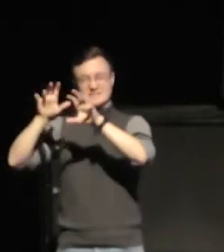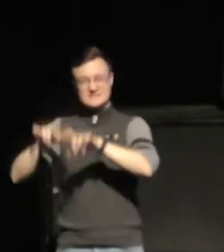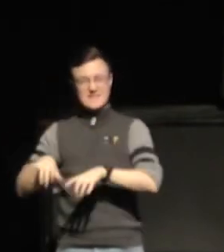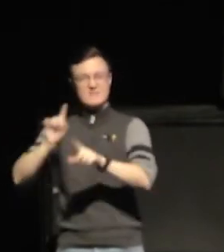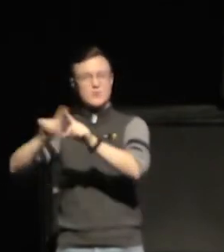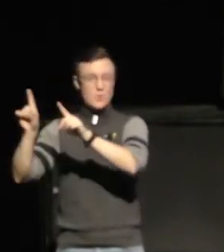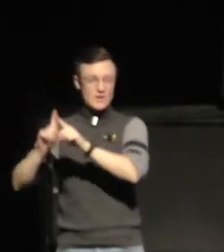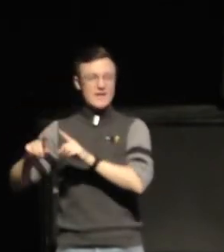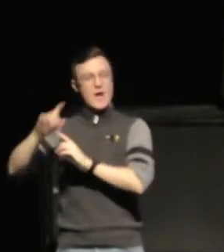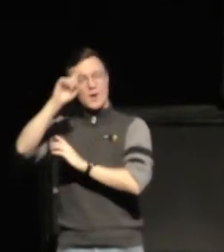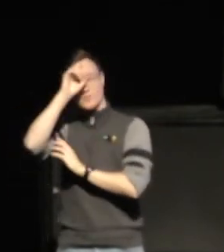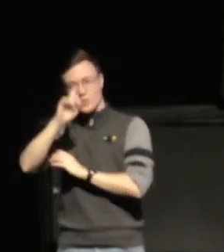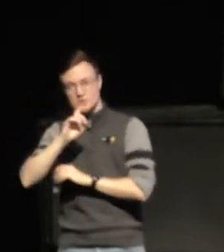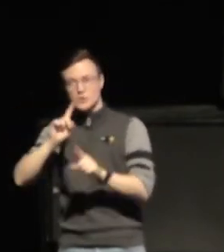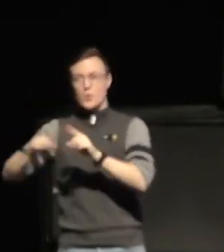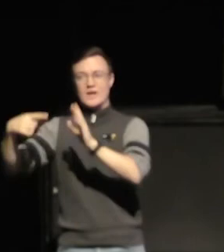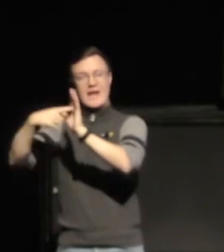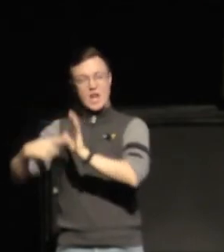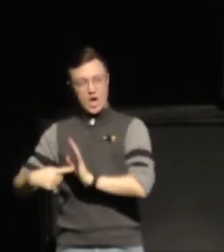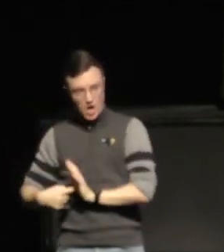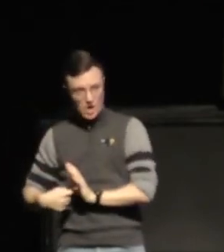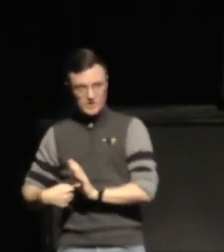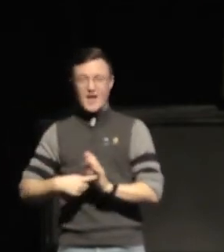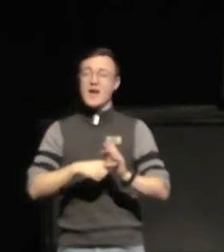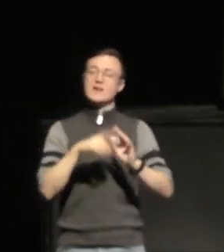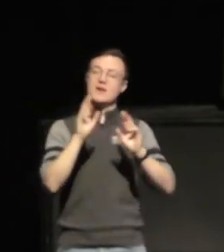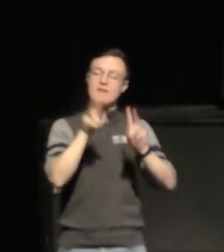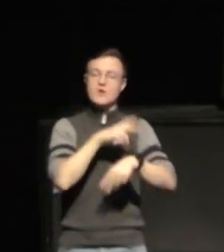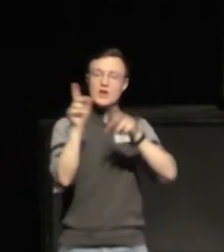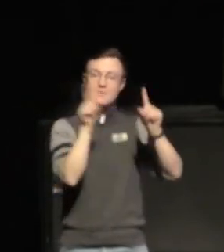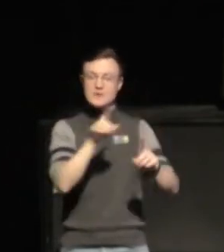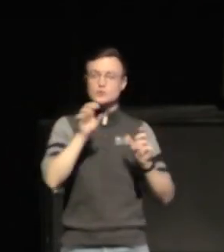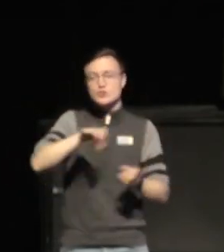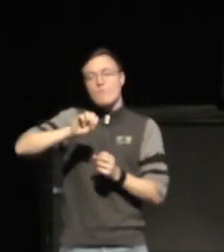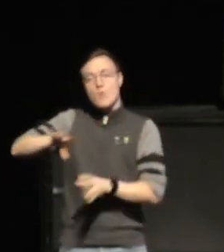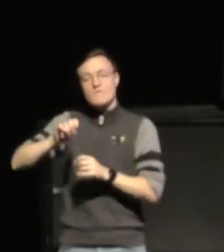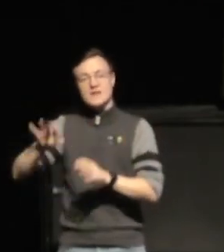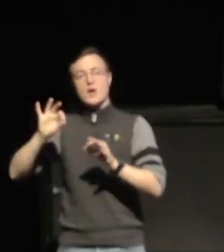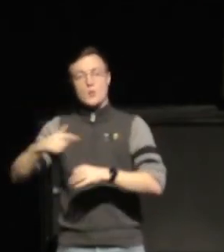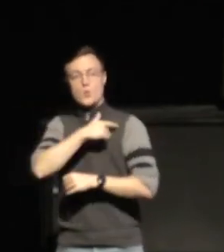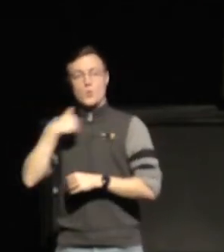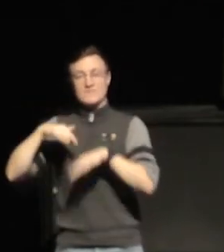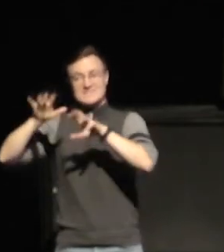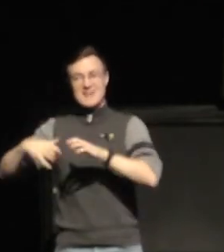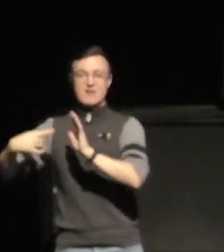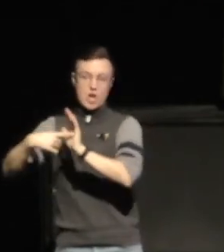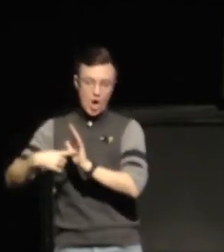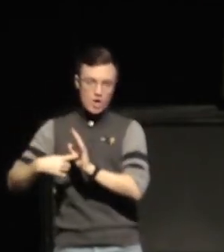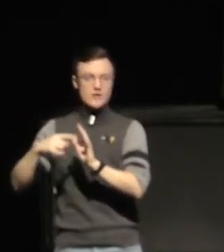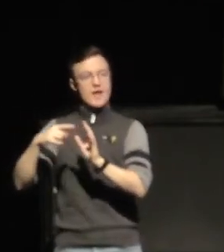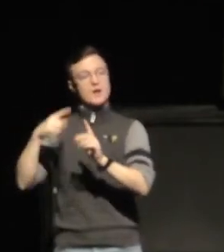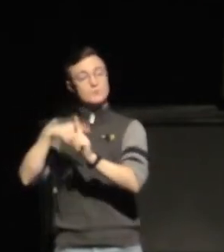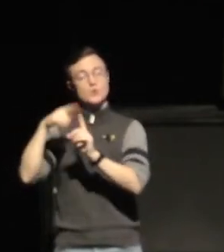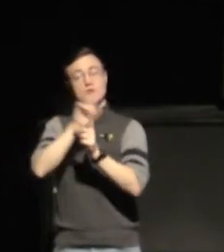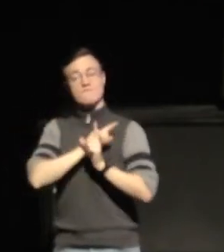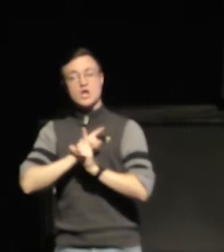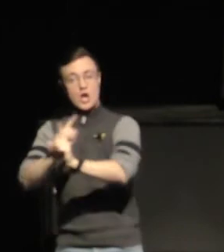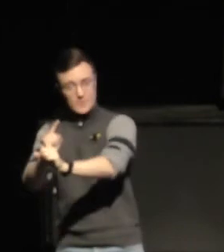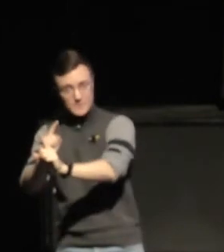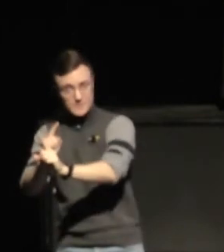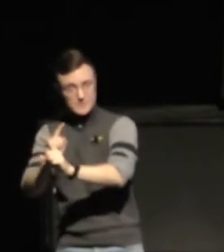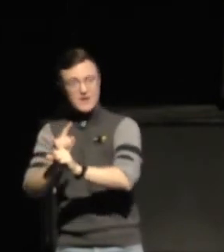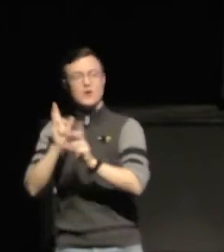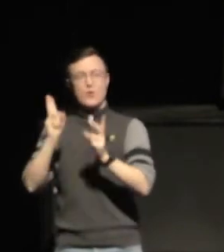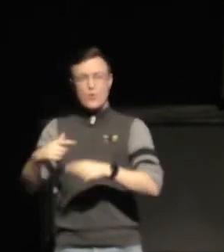policies, in the implementation of the policies, also in their monitoring and follow-up, and pointing out